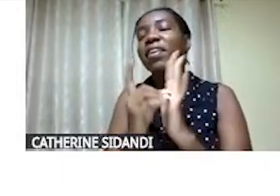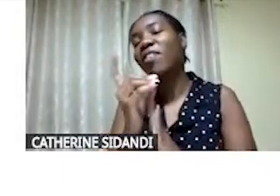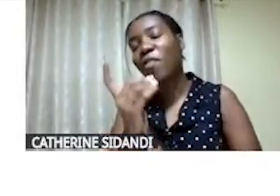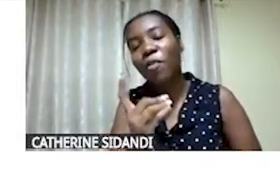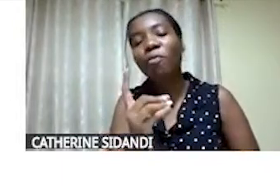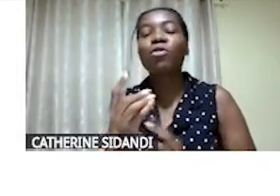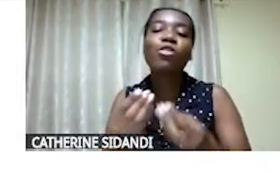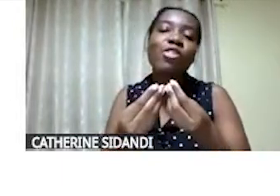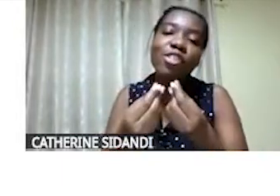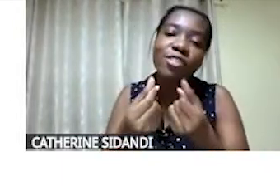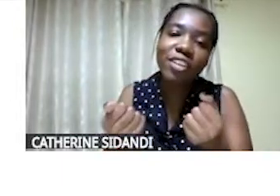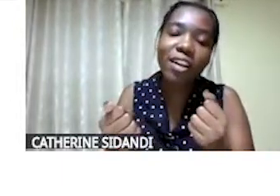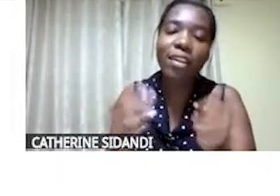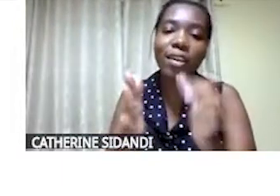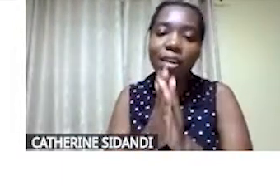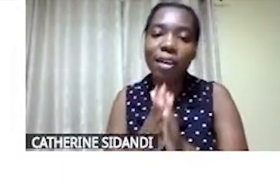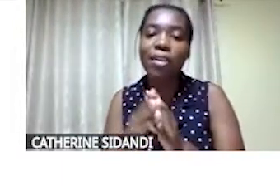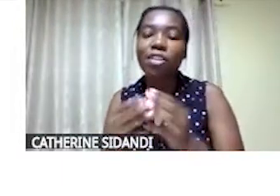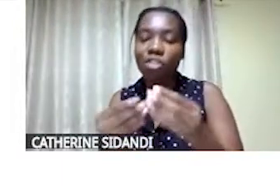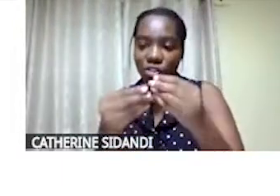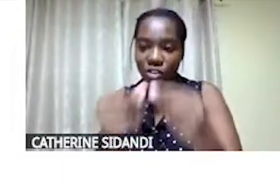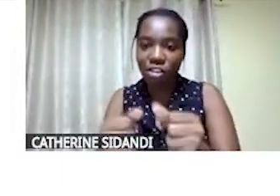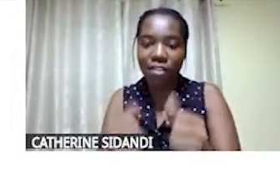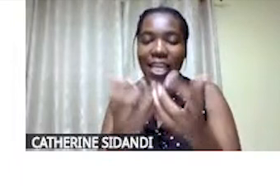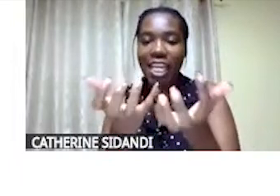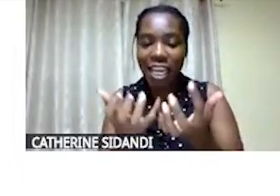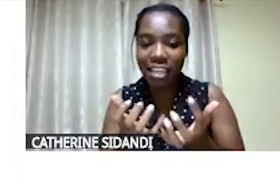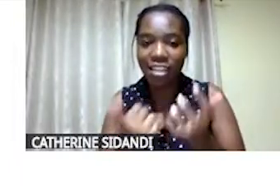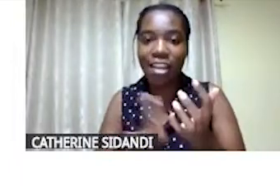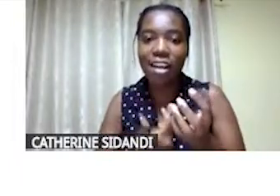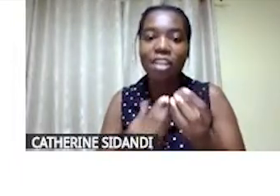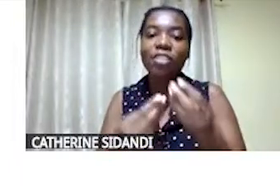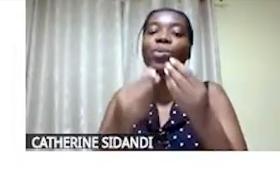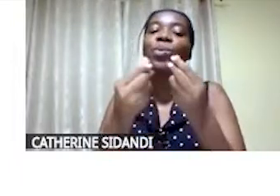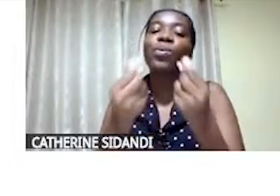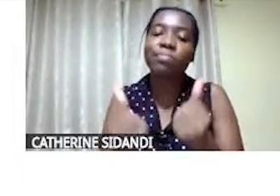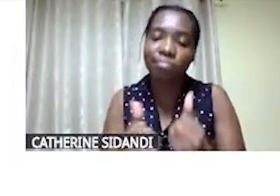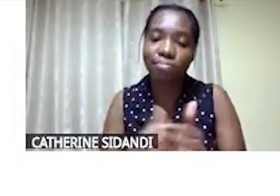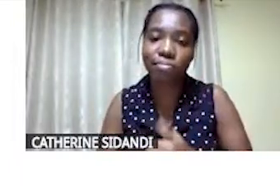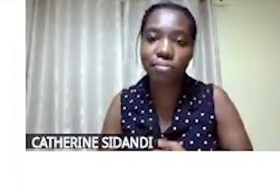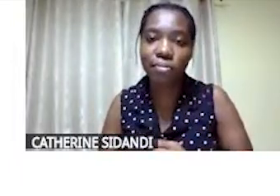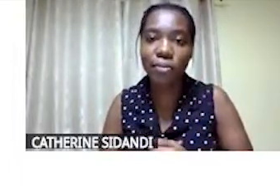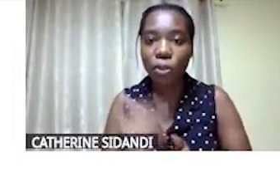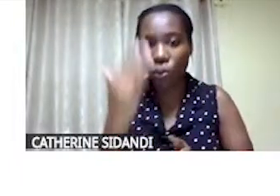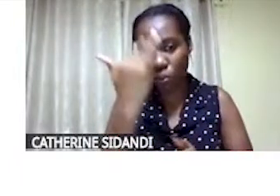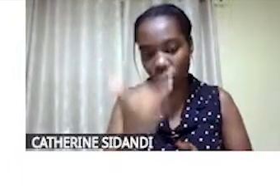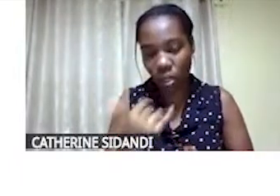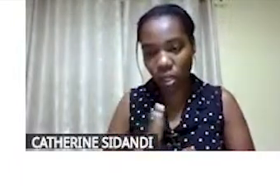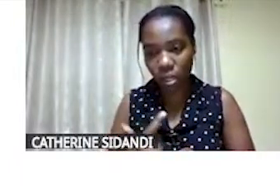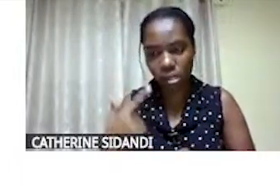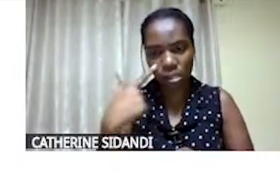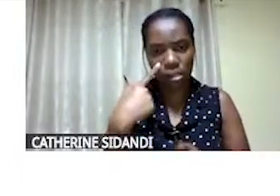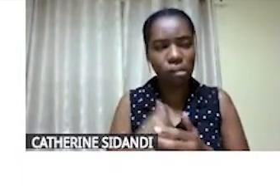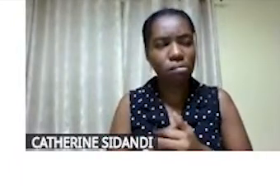they're addressing the needs that they say that they're addressing in their why. Yeah, because you find the solutions that they're